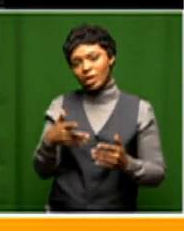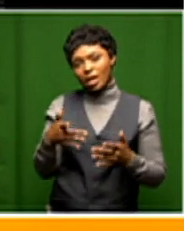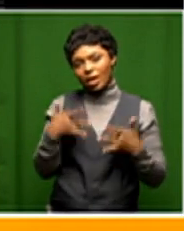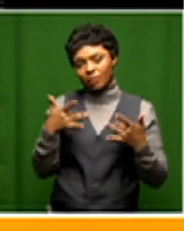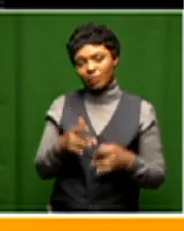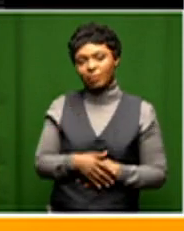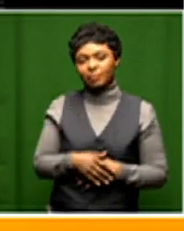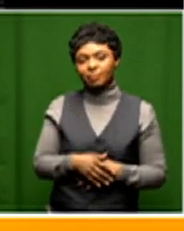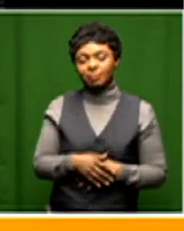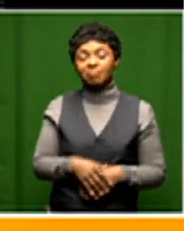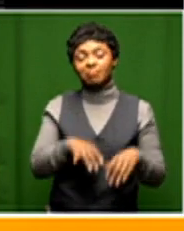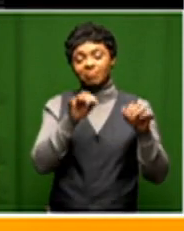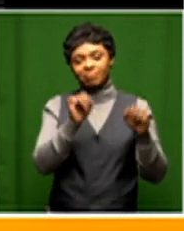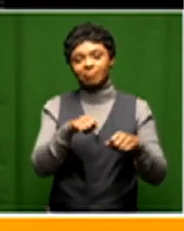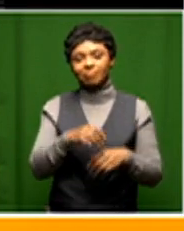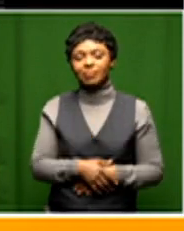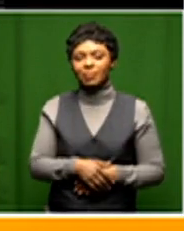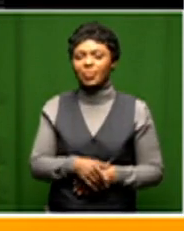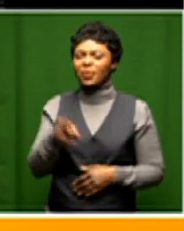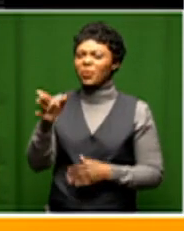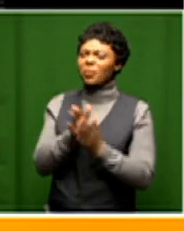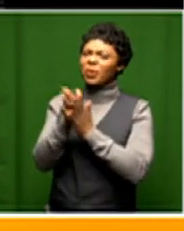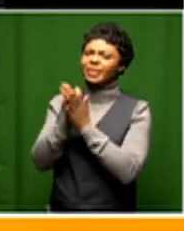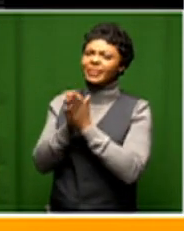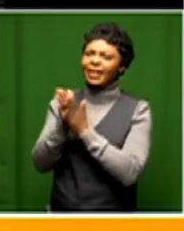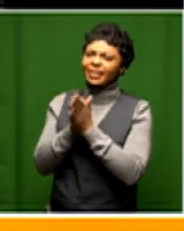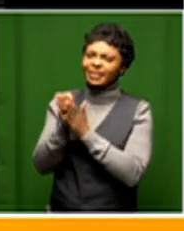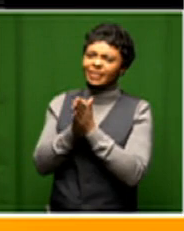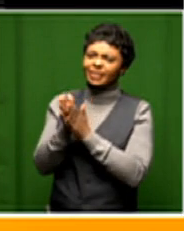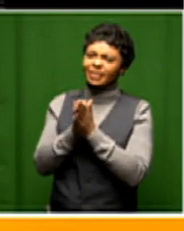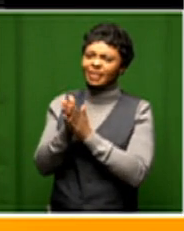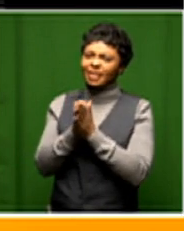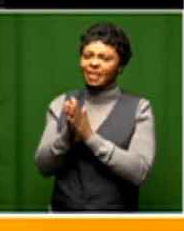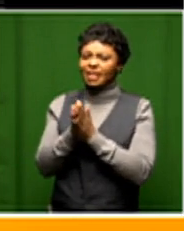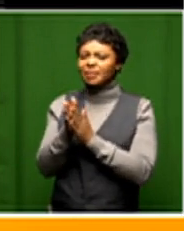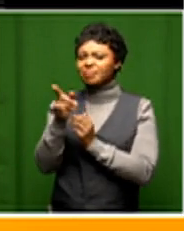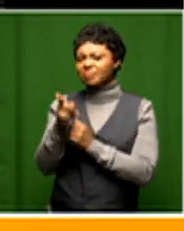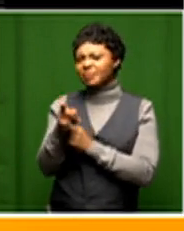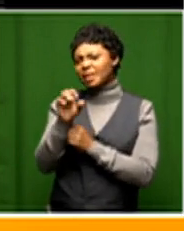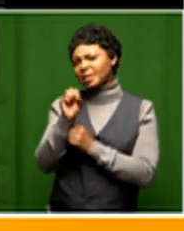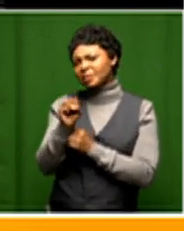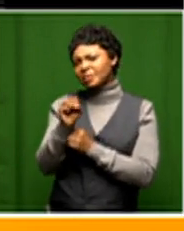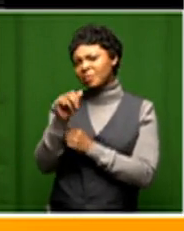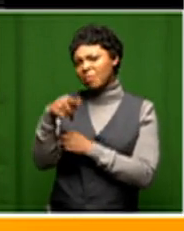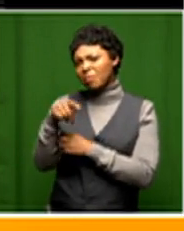Greetings. So what motivated you to establish this particular space foundation?